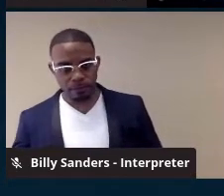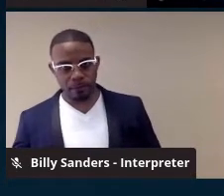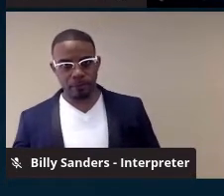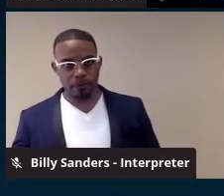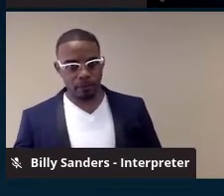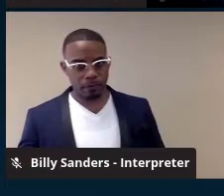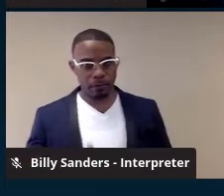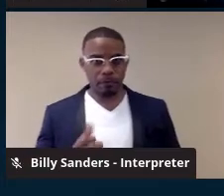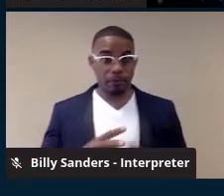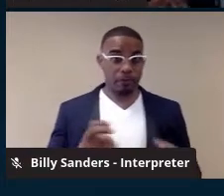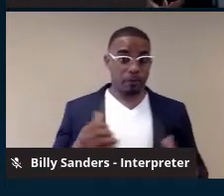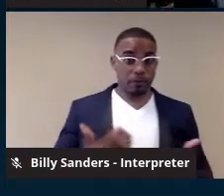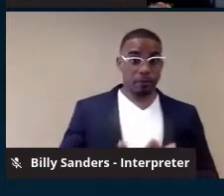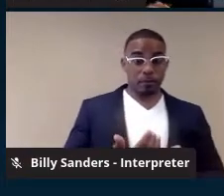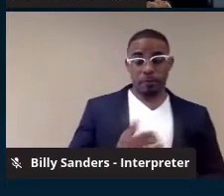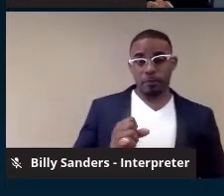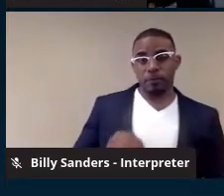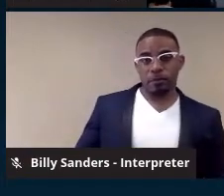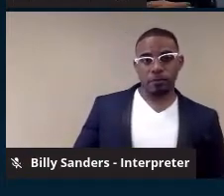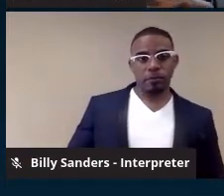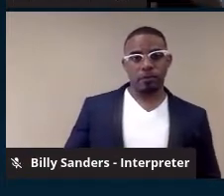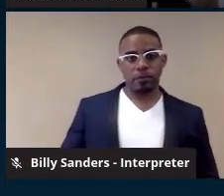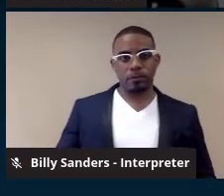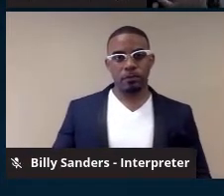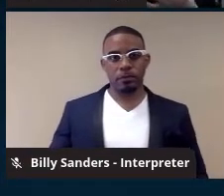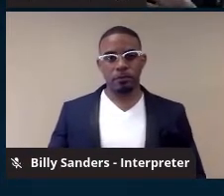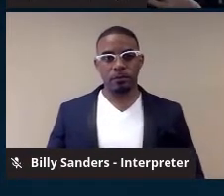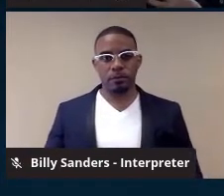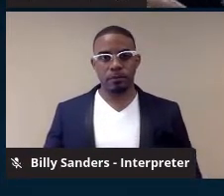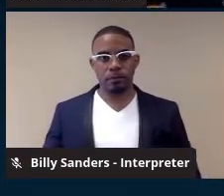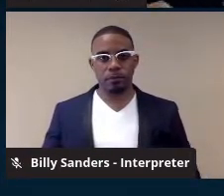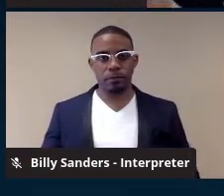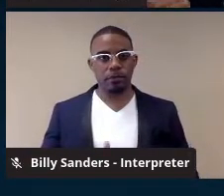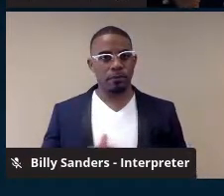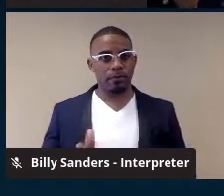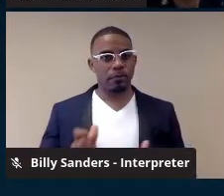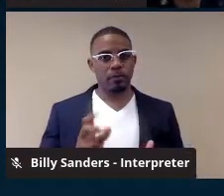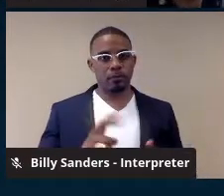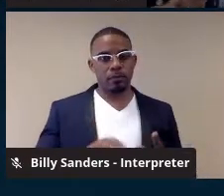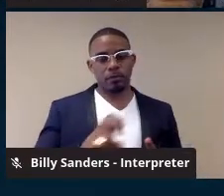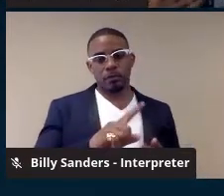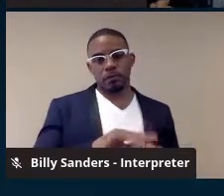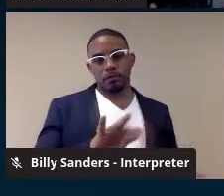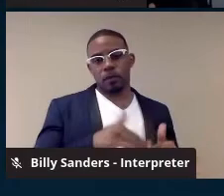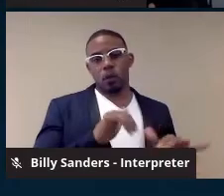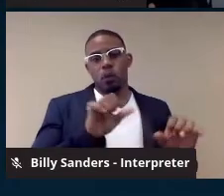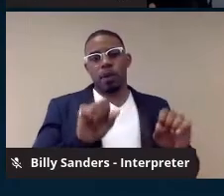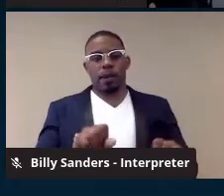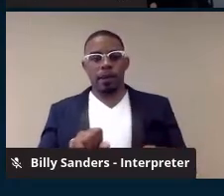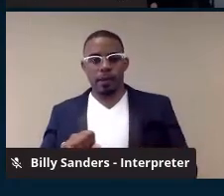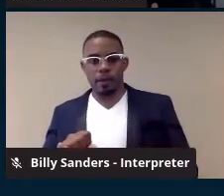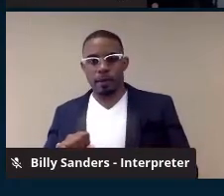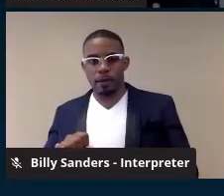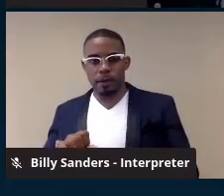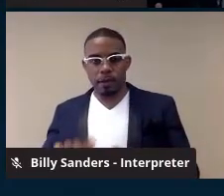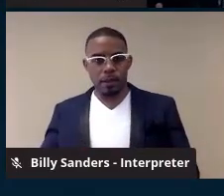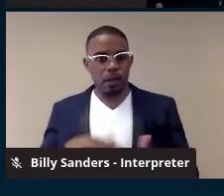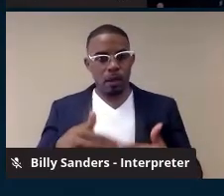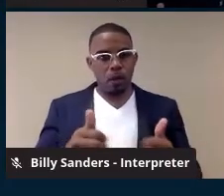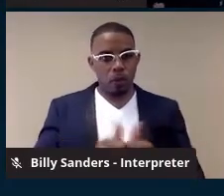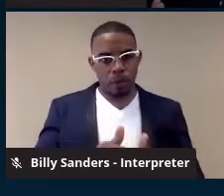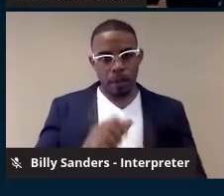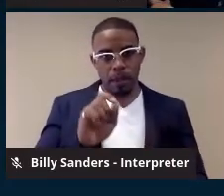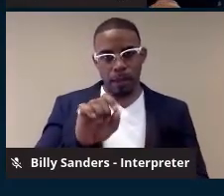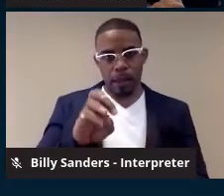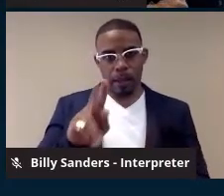still very much new at it, but hopefully that was a quick tour on how we can get started with it as